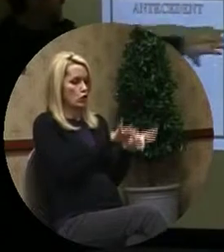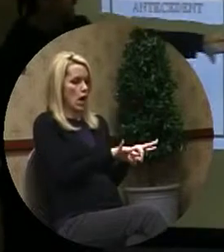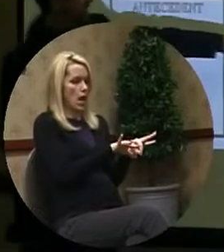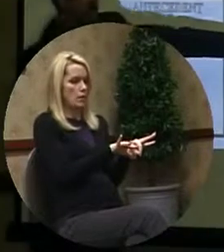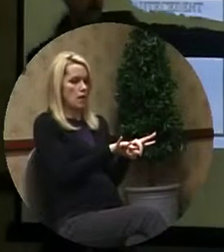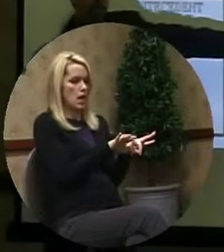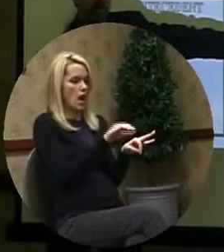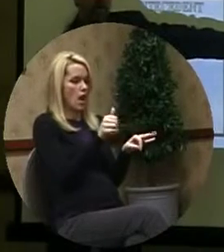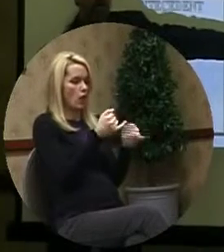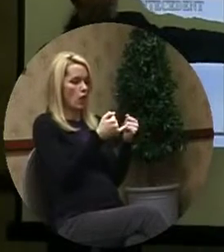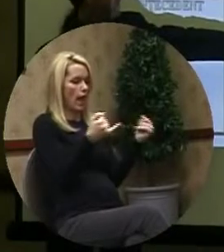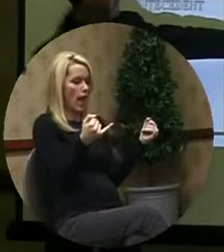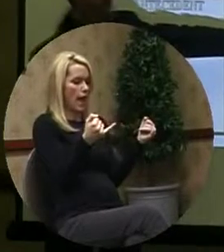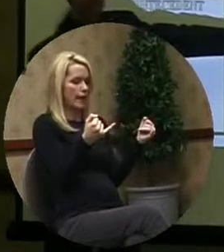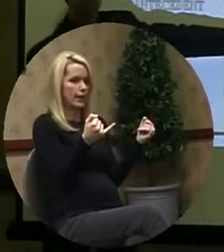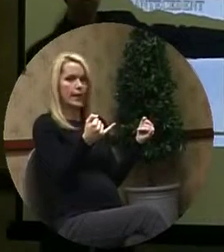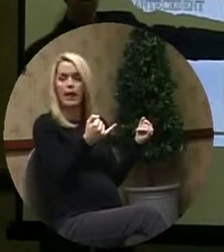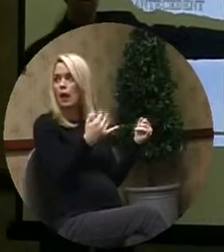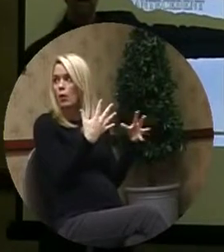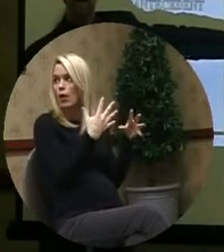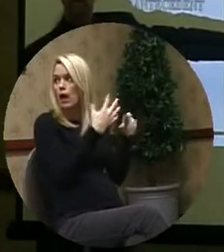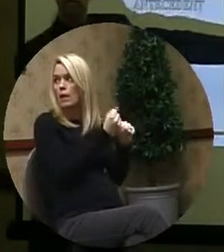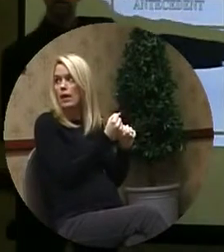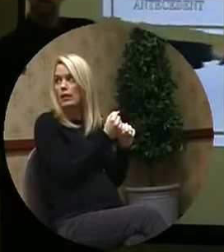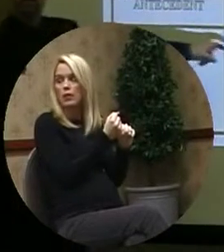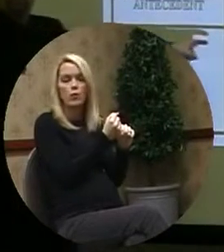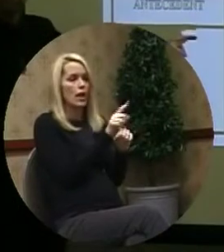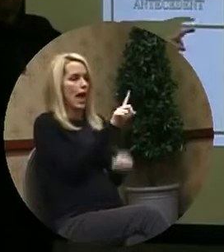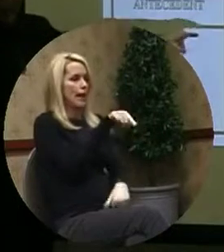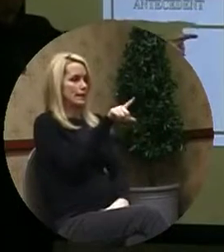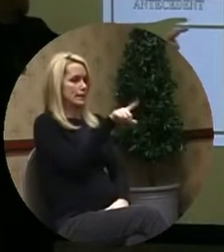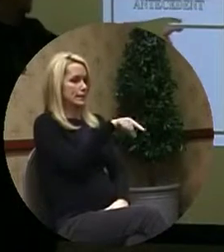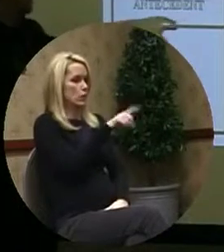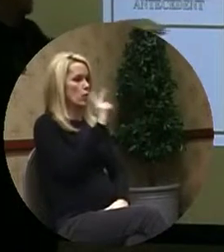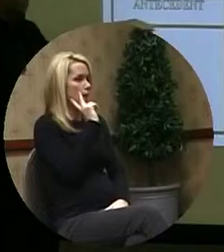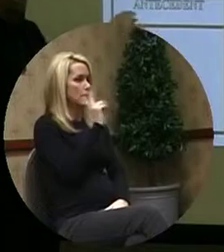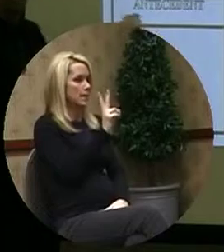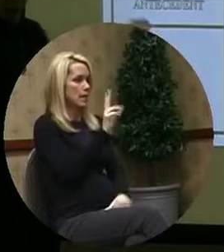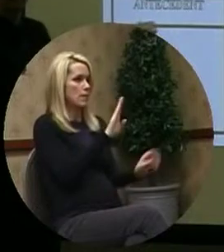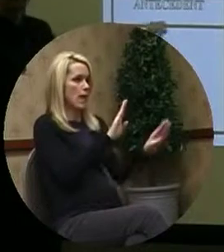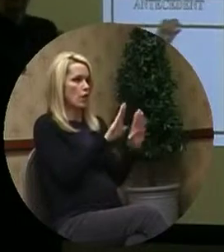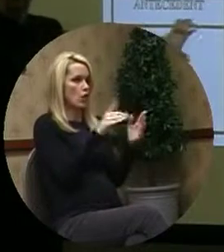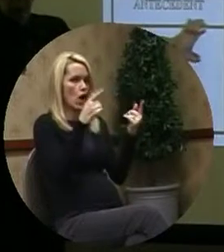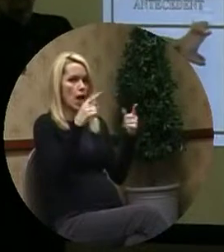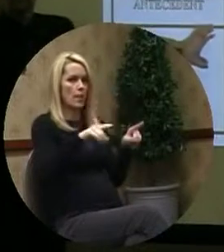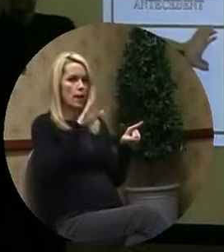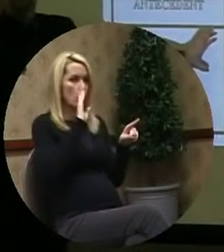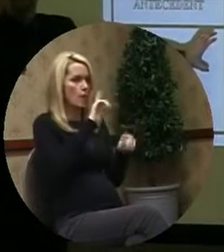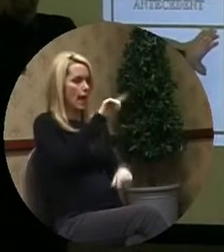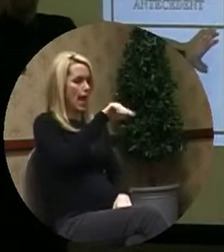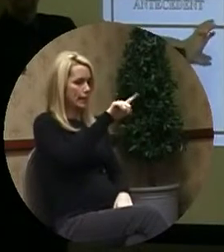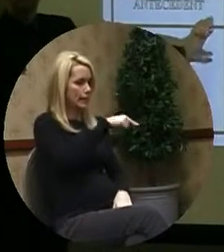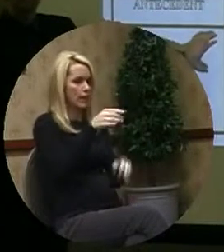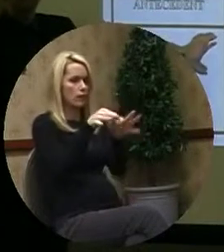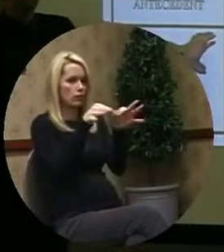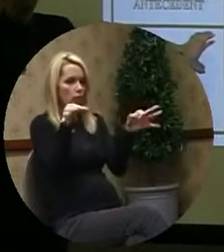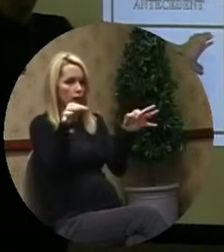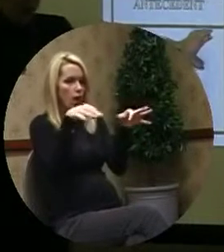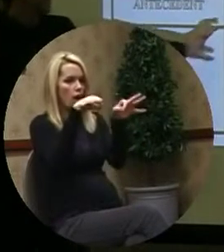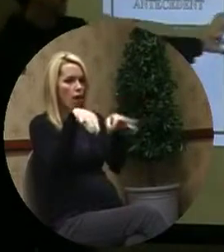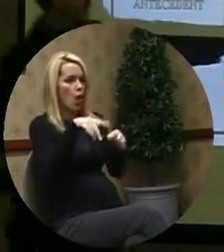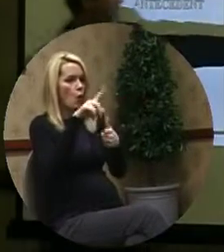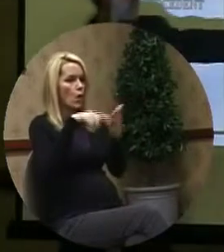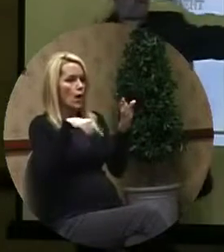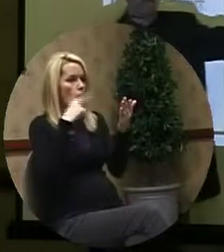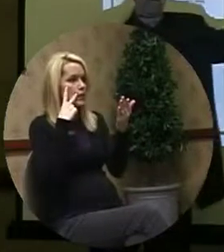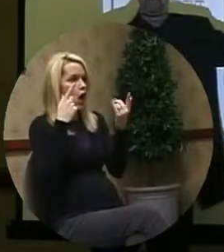another line. I will compact this and I'll just mark an X as soon as I see the behavior, and I'll go over here and write what I saw happen right before